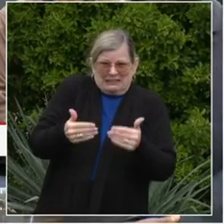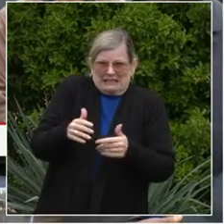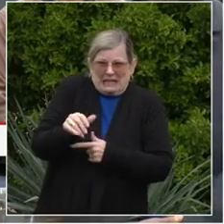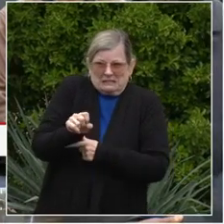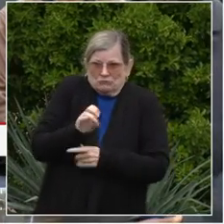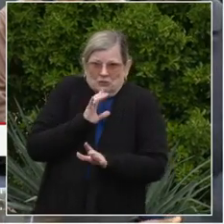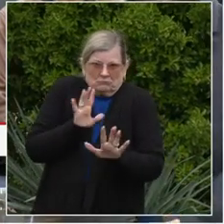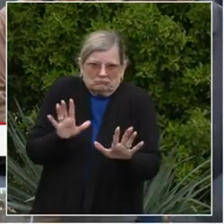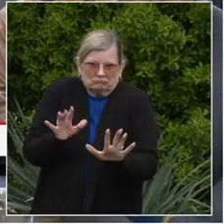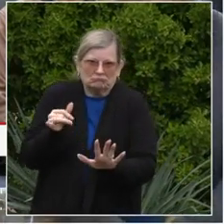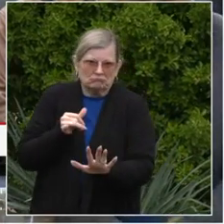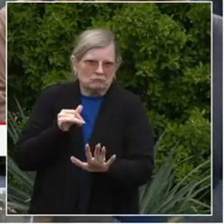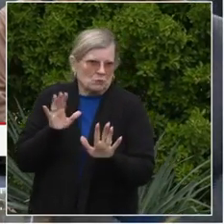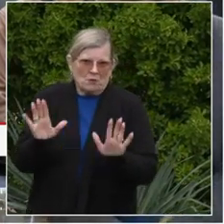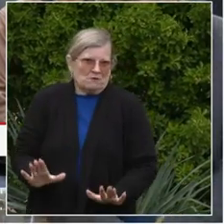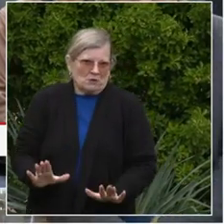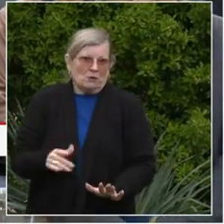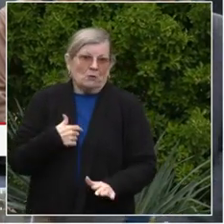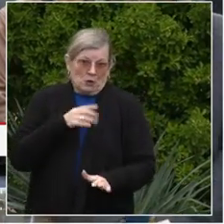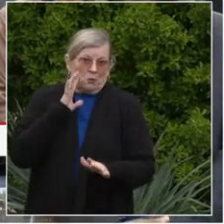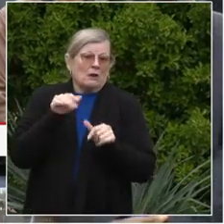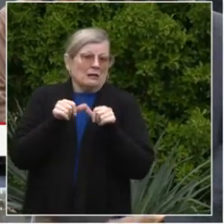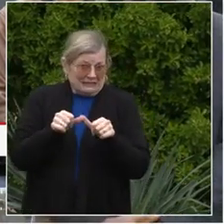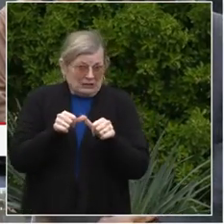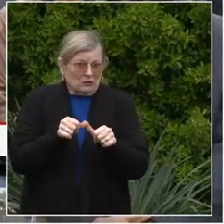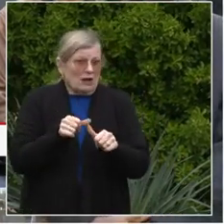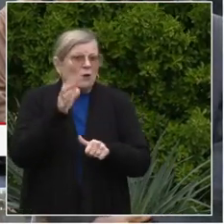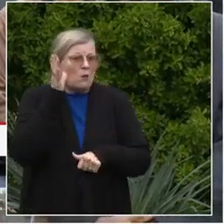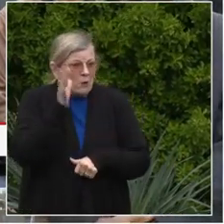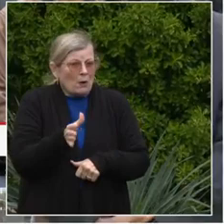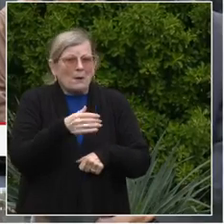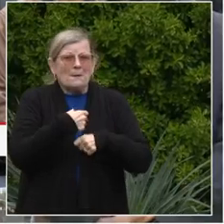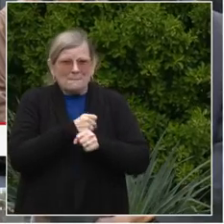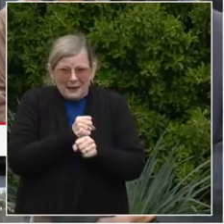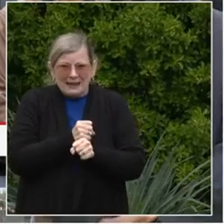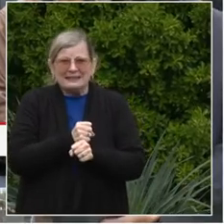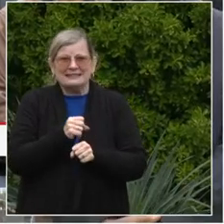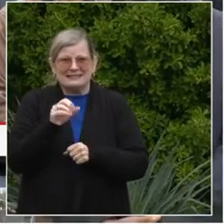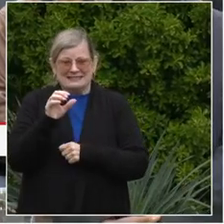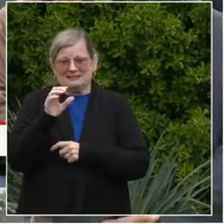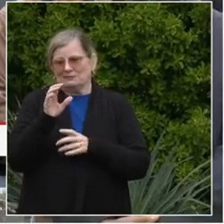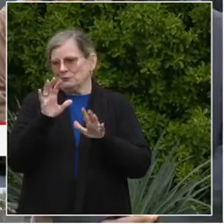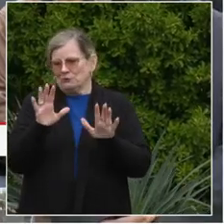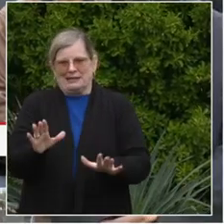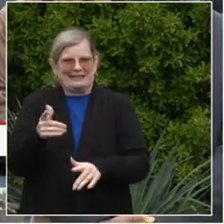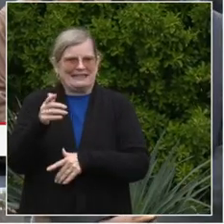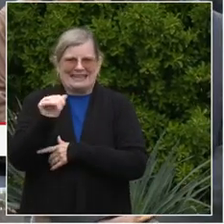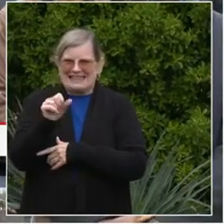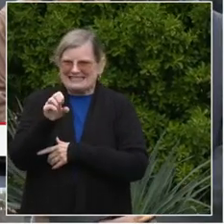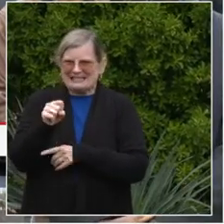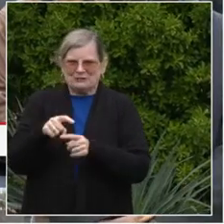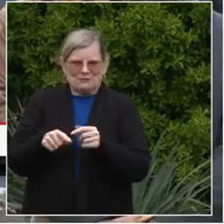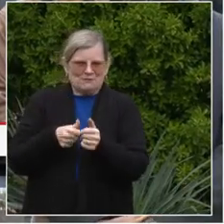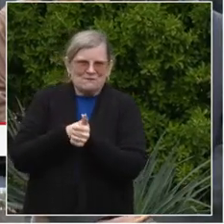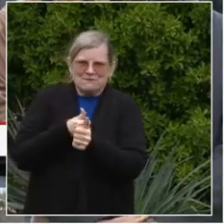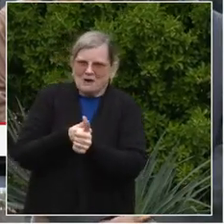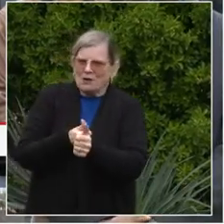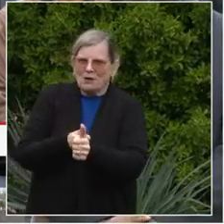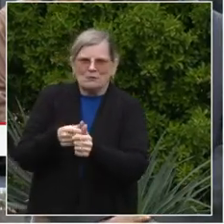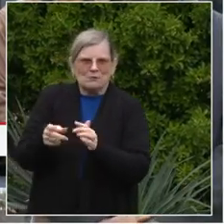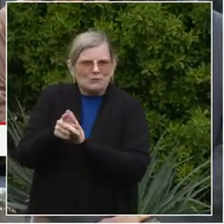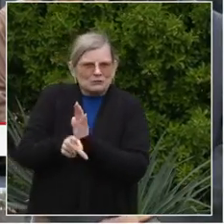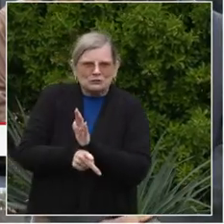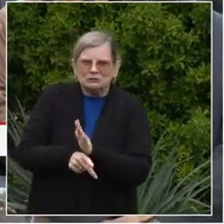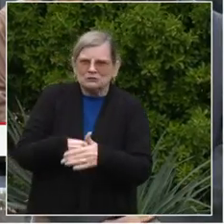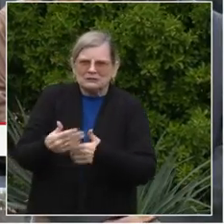We continue and we will make great cases. We will still go about our procedures as we normally do to make great cases where we